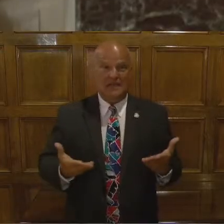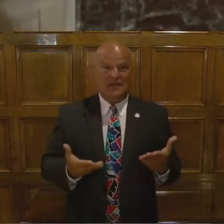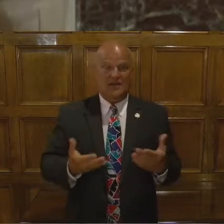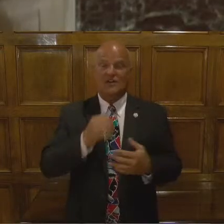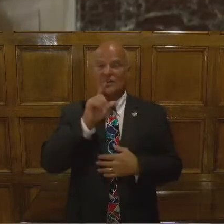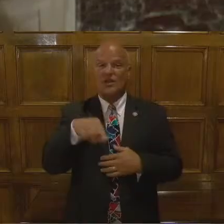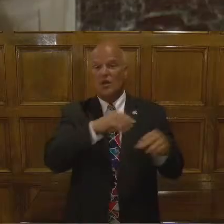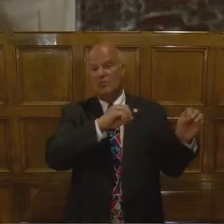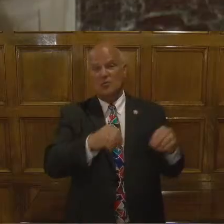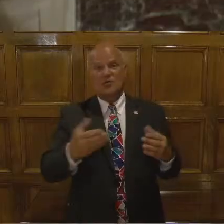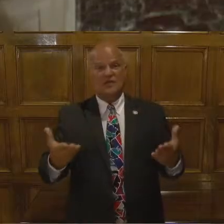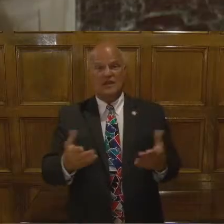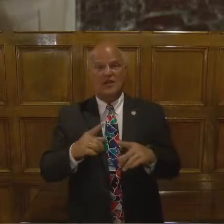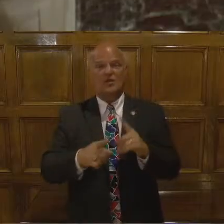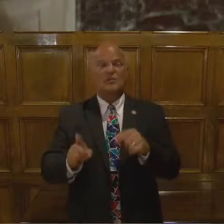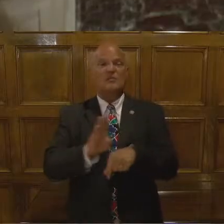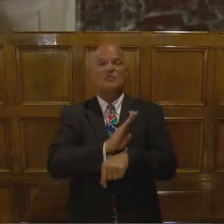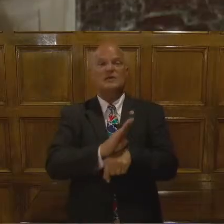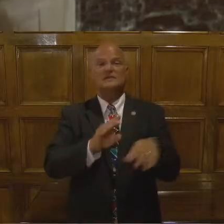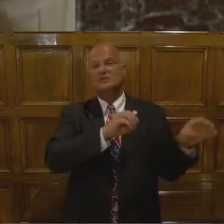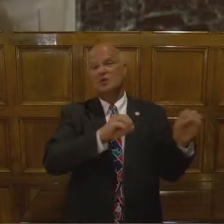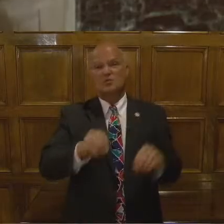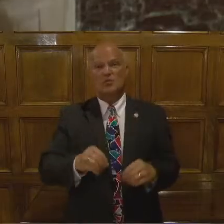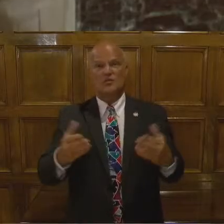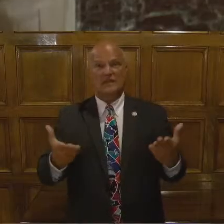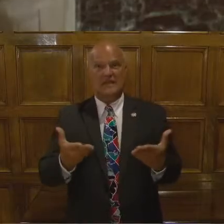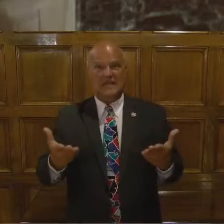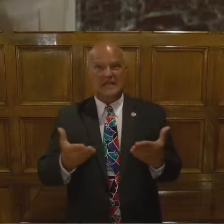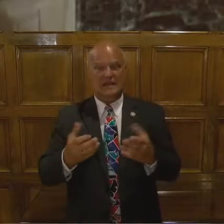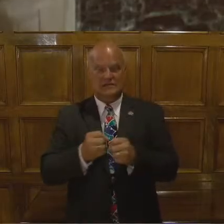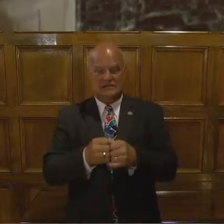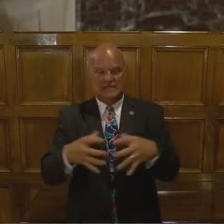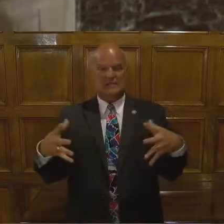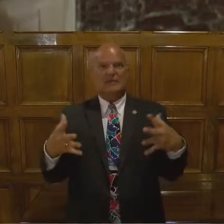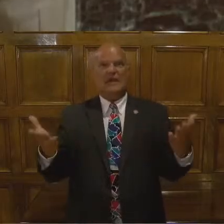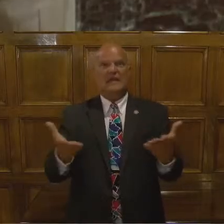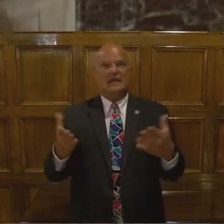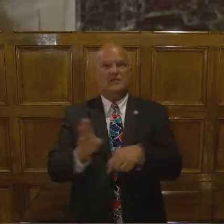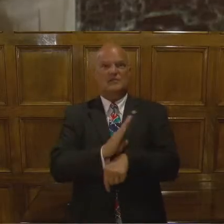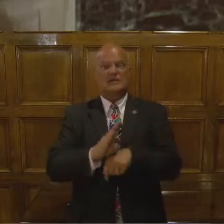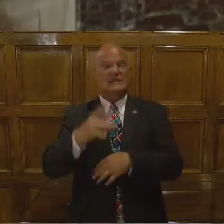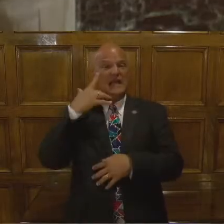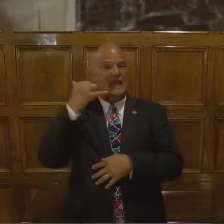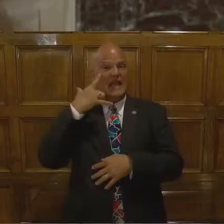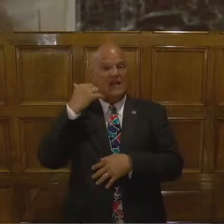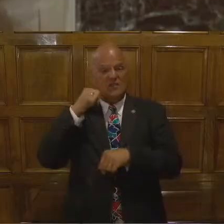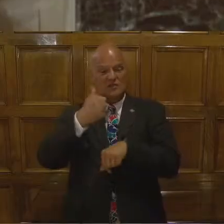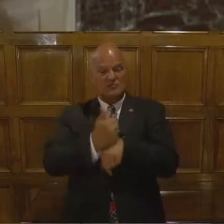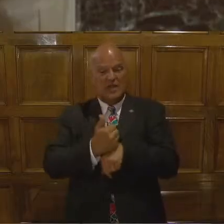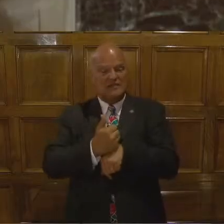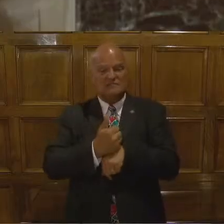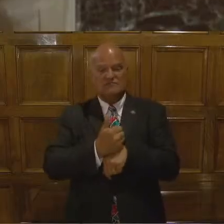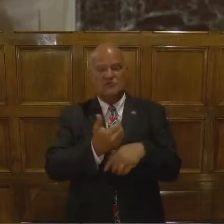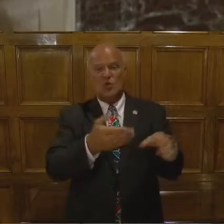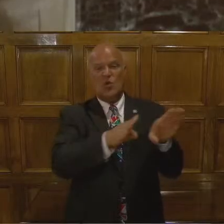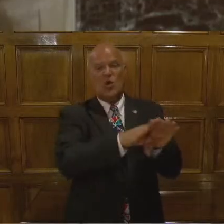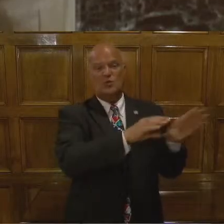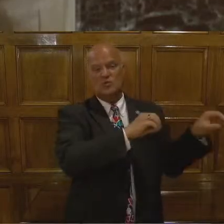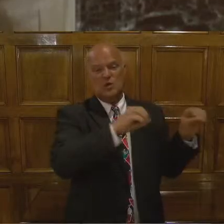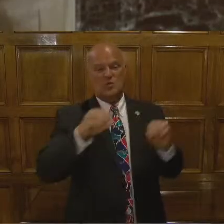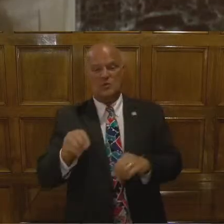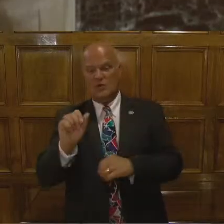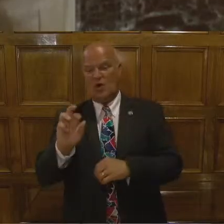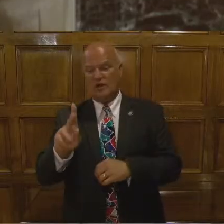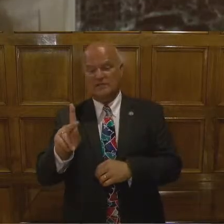not only moving here, but businesses are moving here, expanding here that are California-based. And so